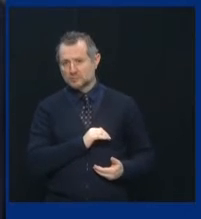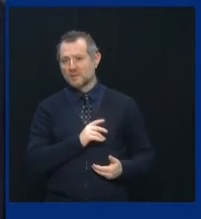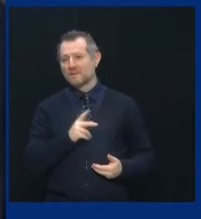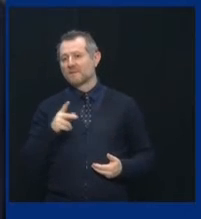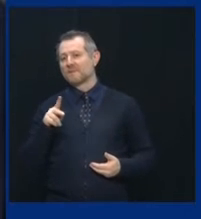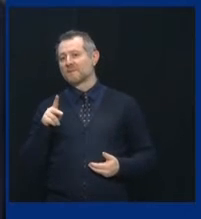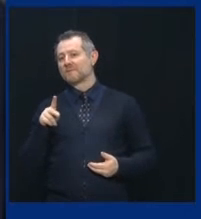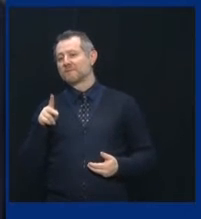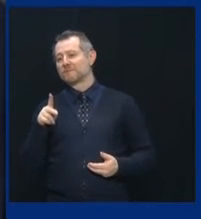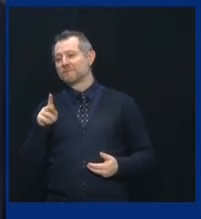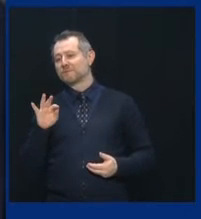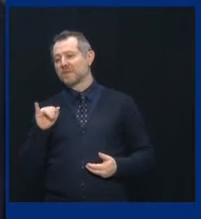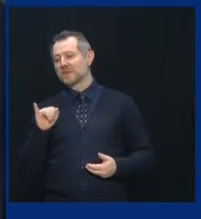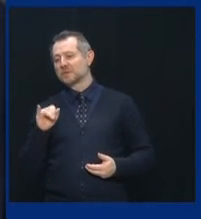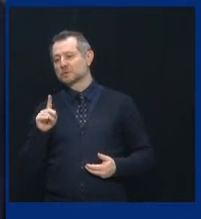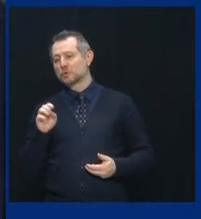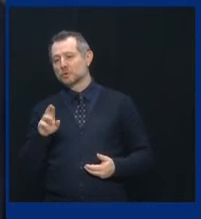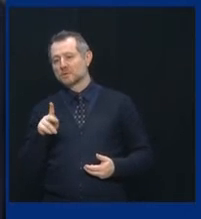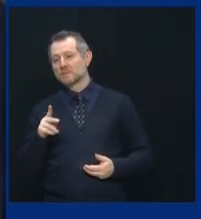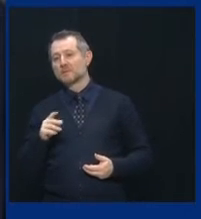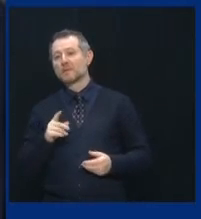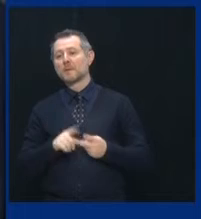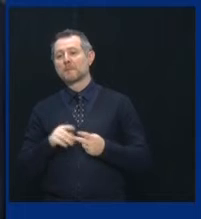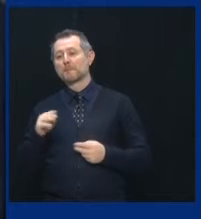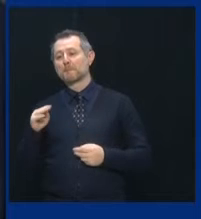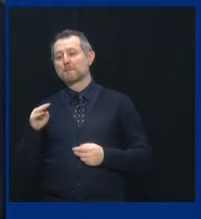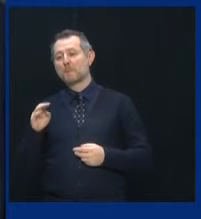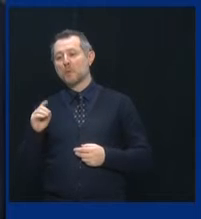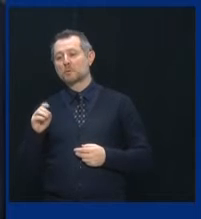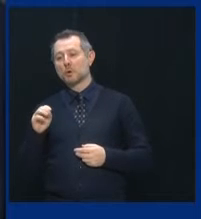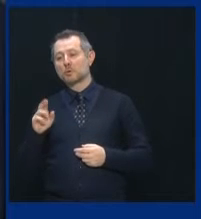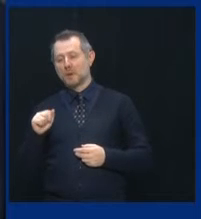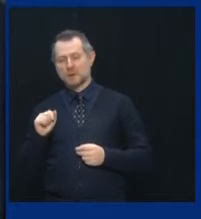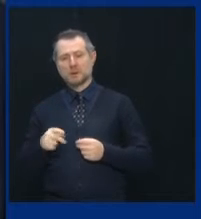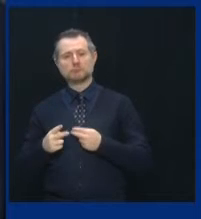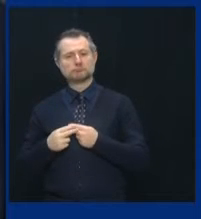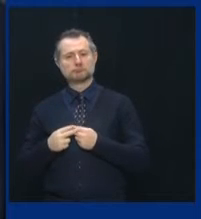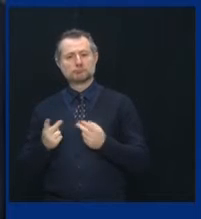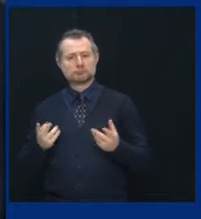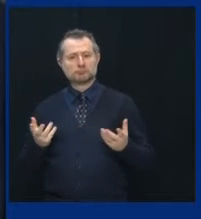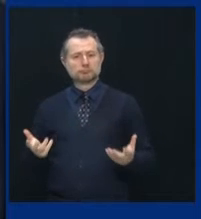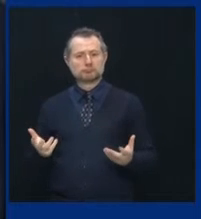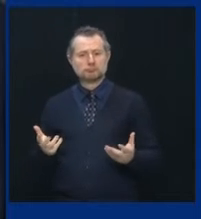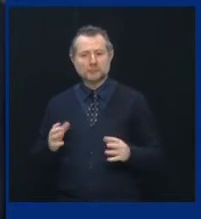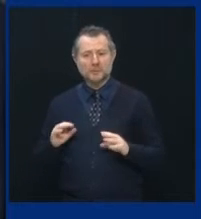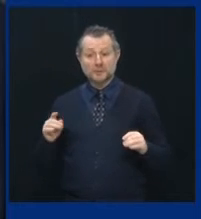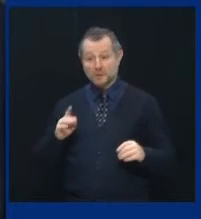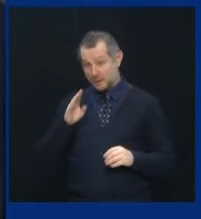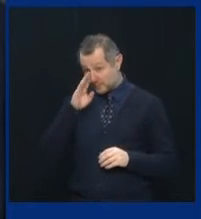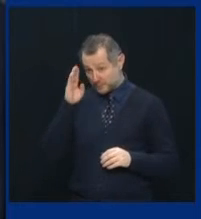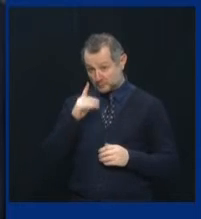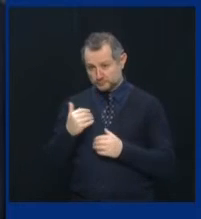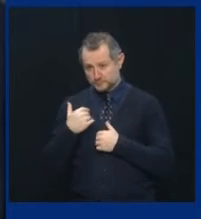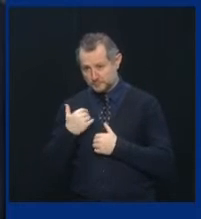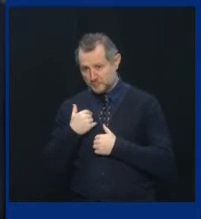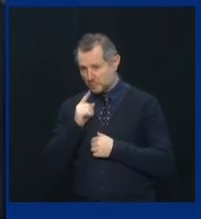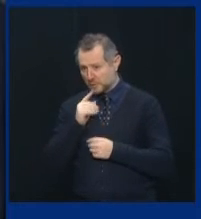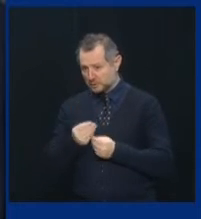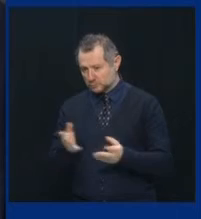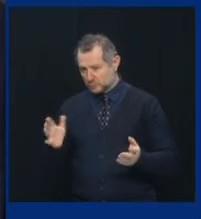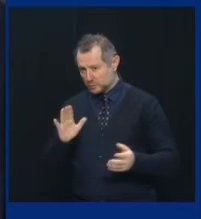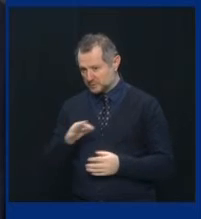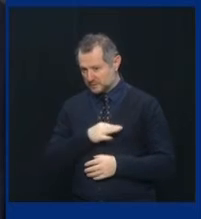Moderna. And they are responsible for administering, this is to their staff,